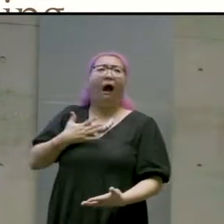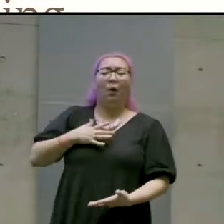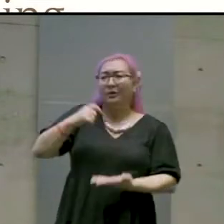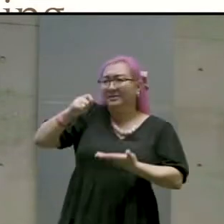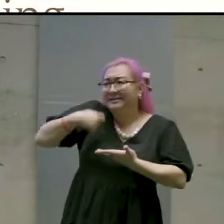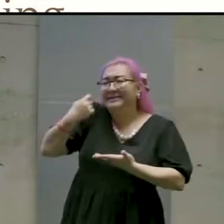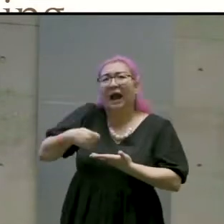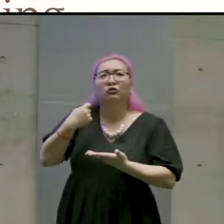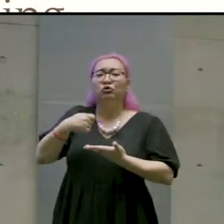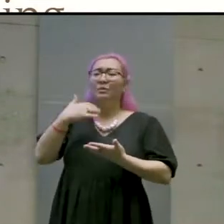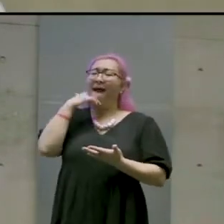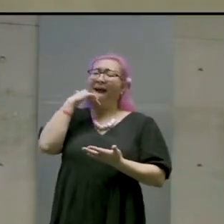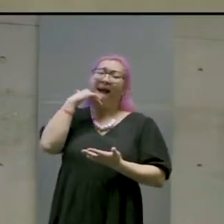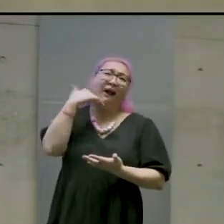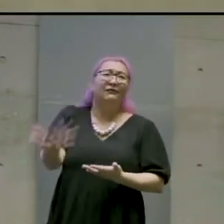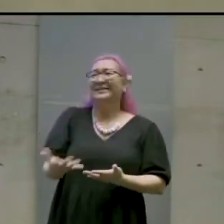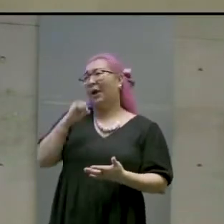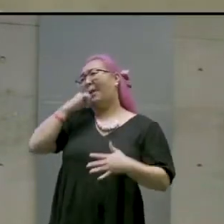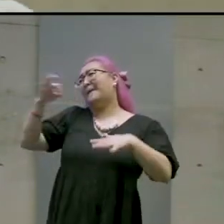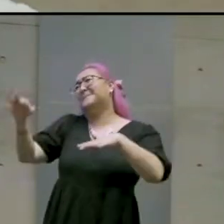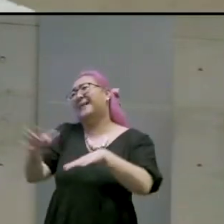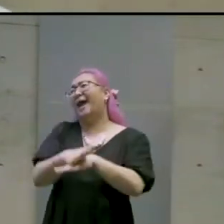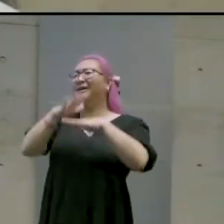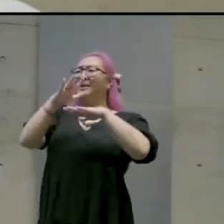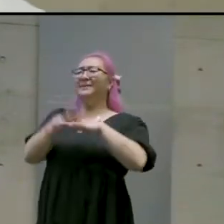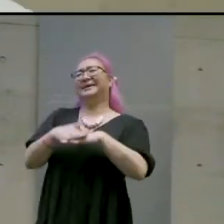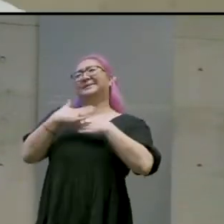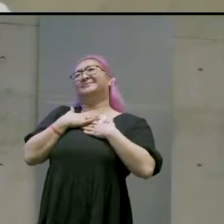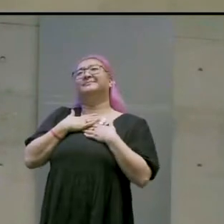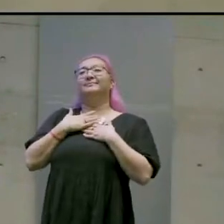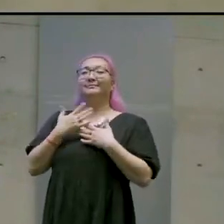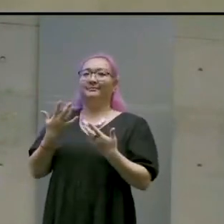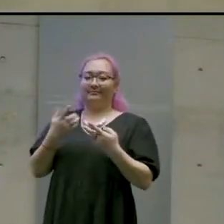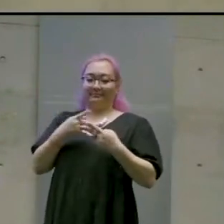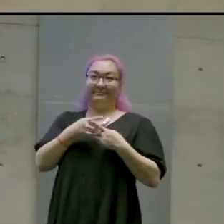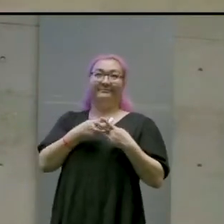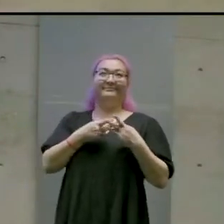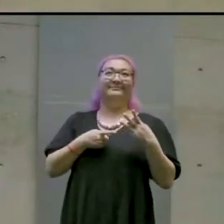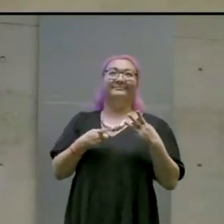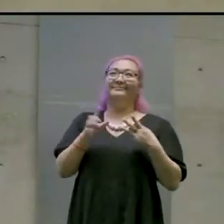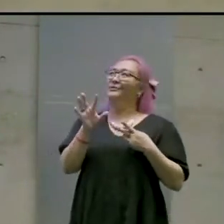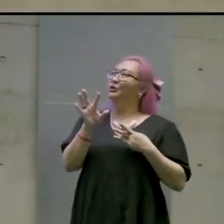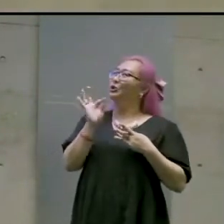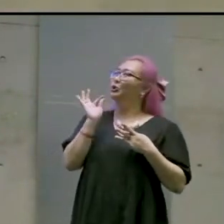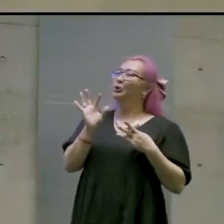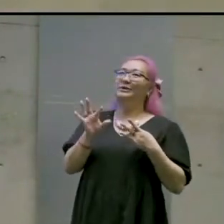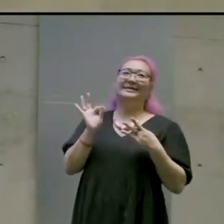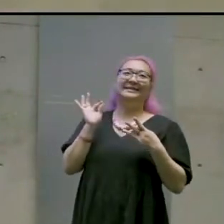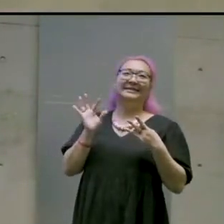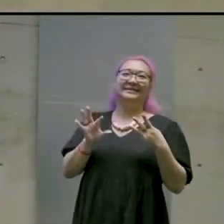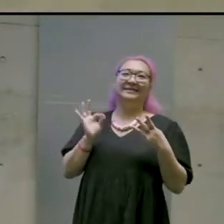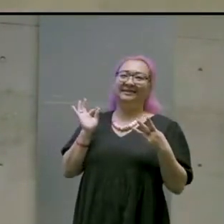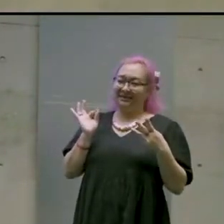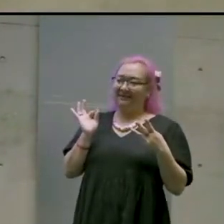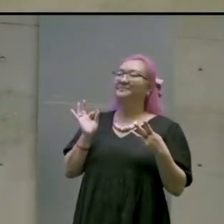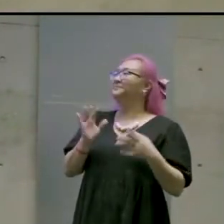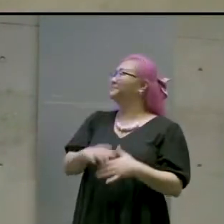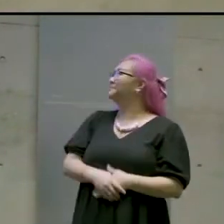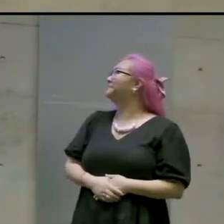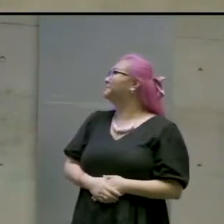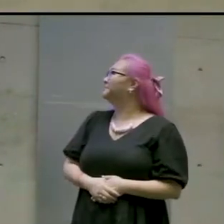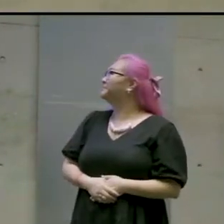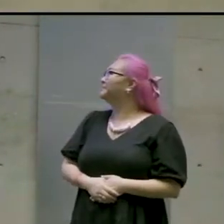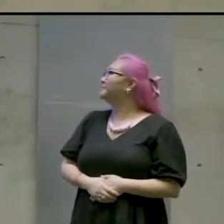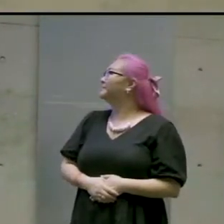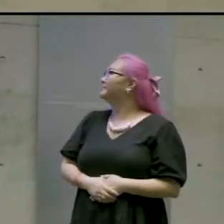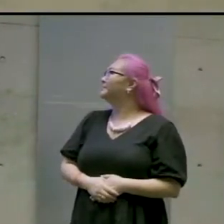every day for the rest of my life, will you marry me? And there you have your kind of approach to doing choices.